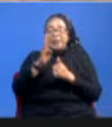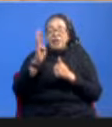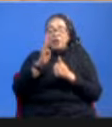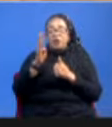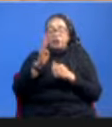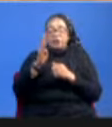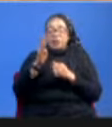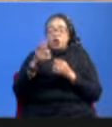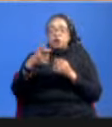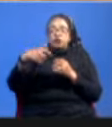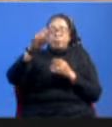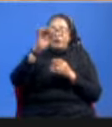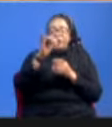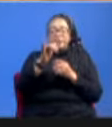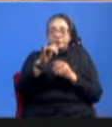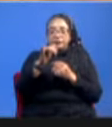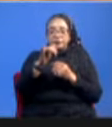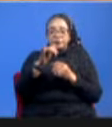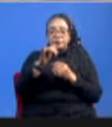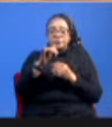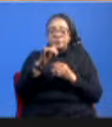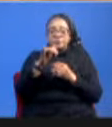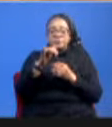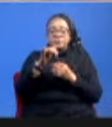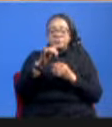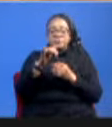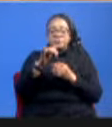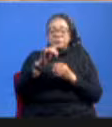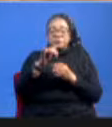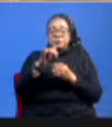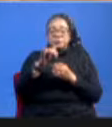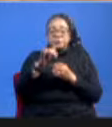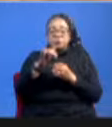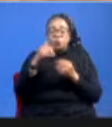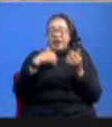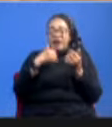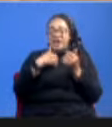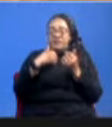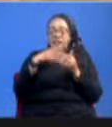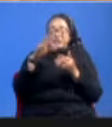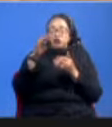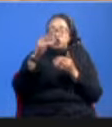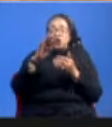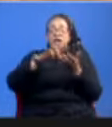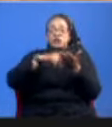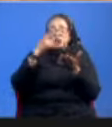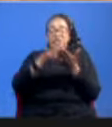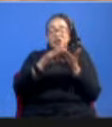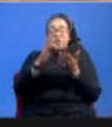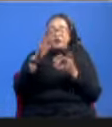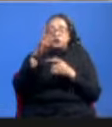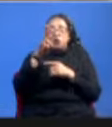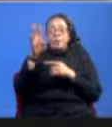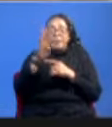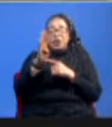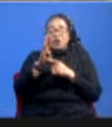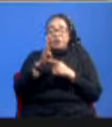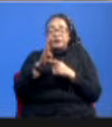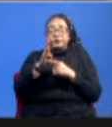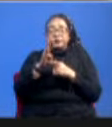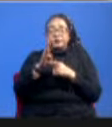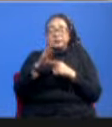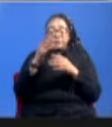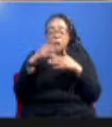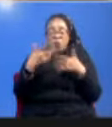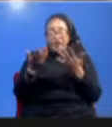that, we have made and provisioned additional resources of Kenya shillings, 2 billion. However, for the